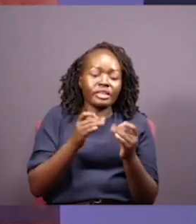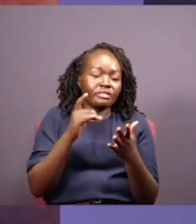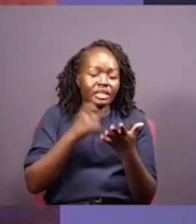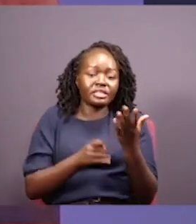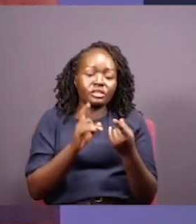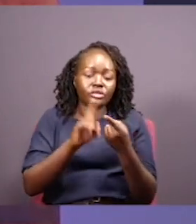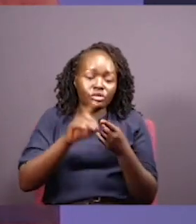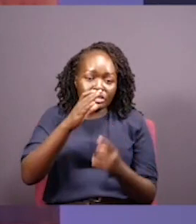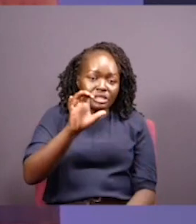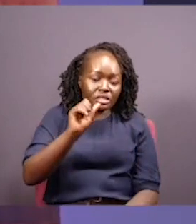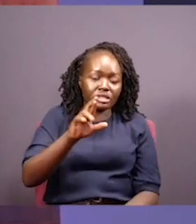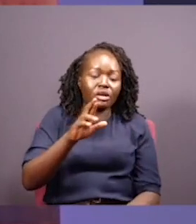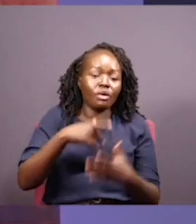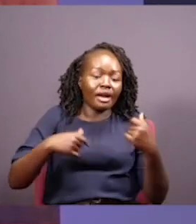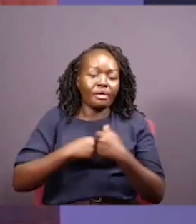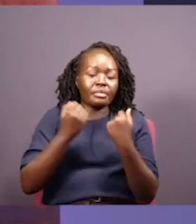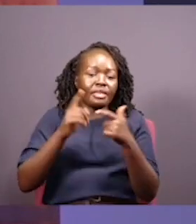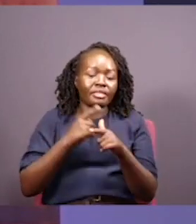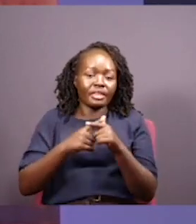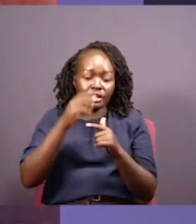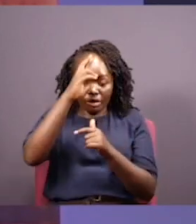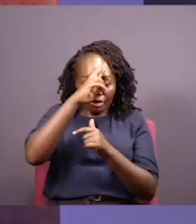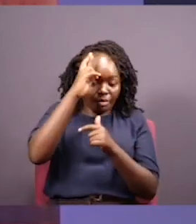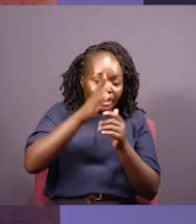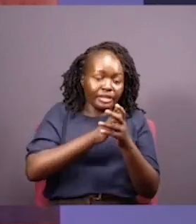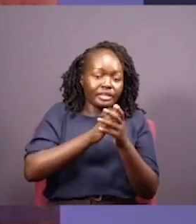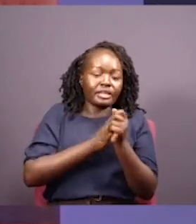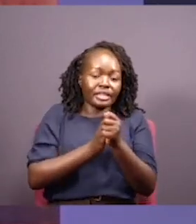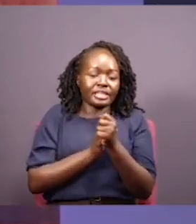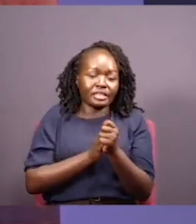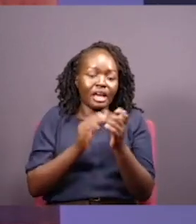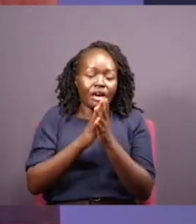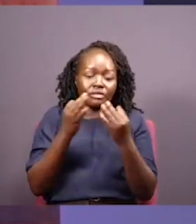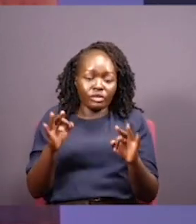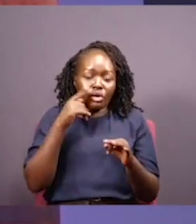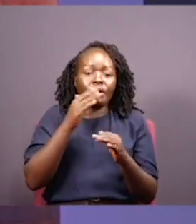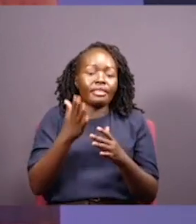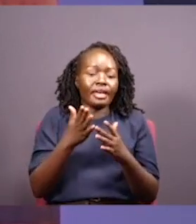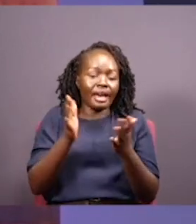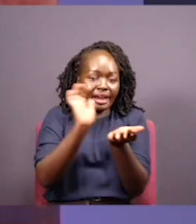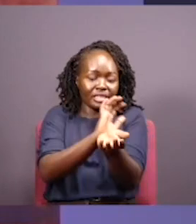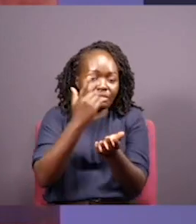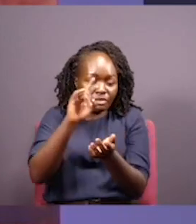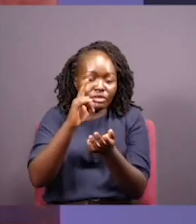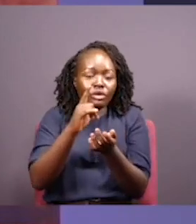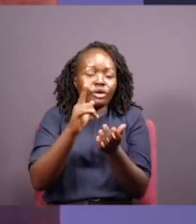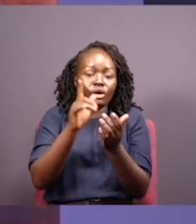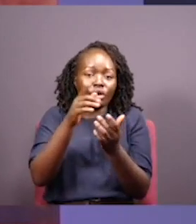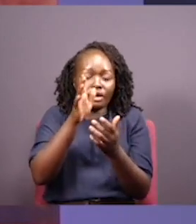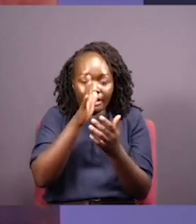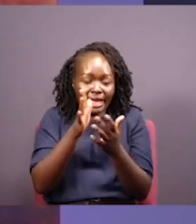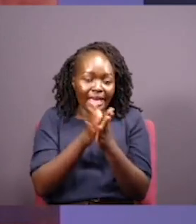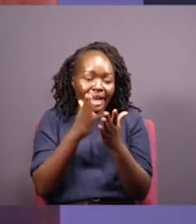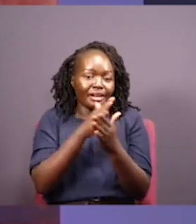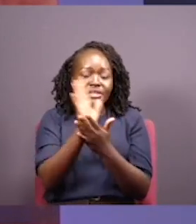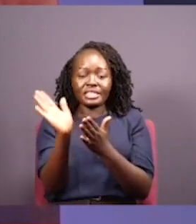what would happen is, then the Roman legions and the officials who are there would arrest him for treason. But if he went on and said,